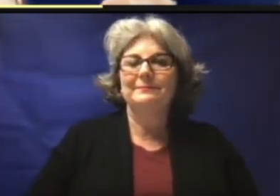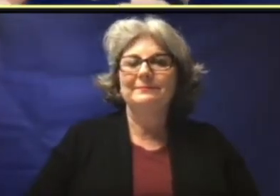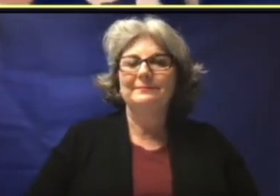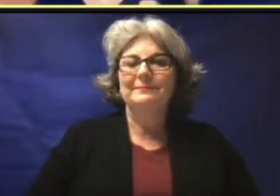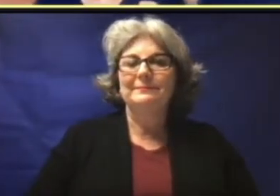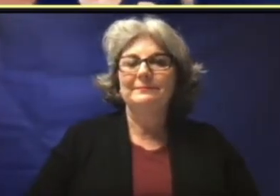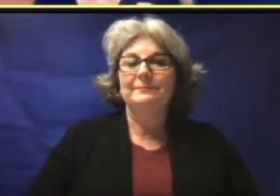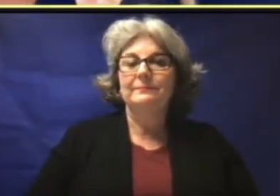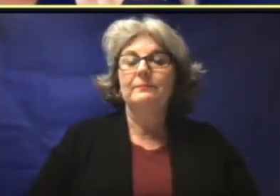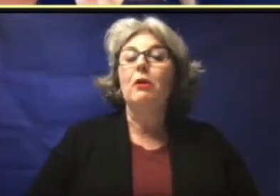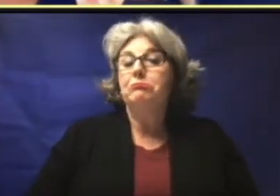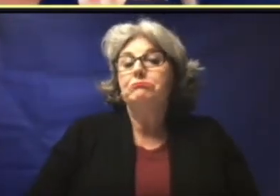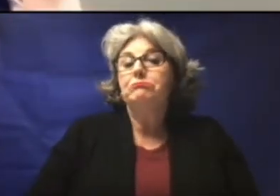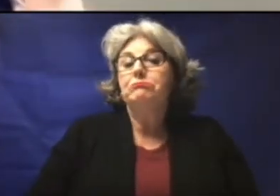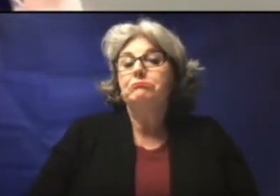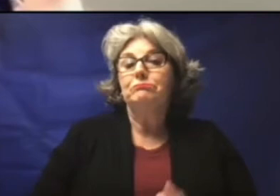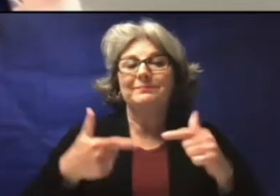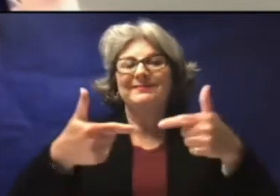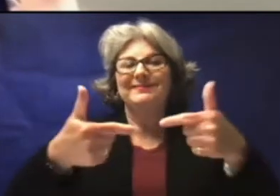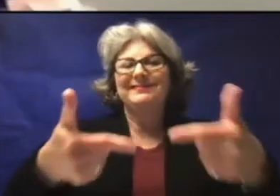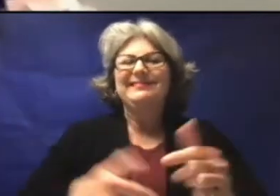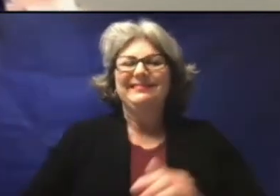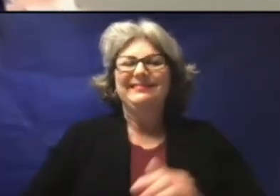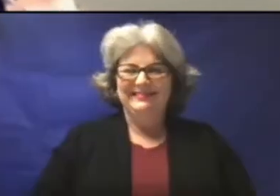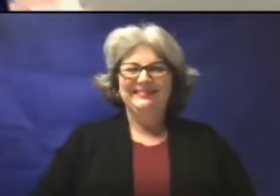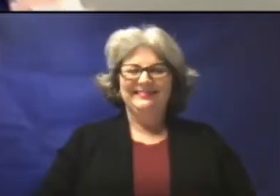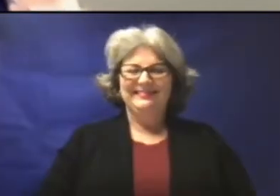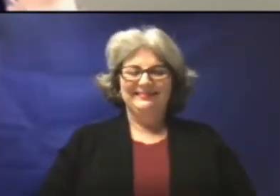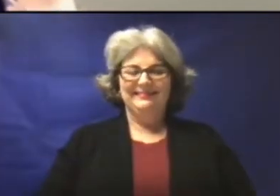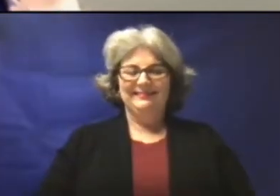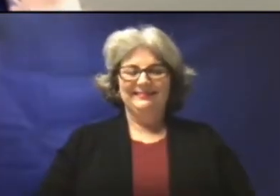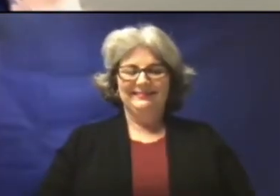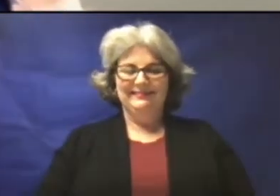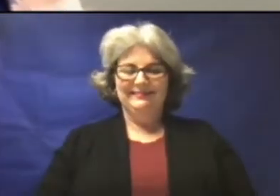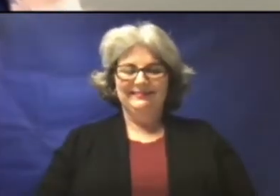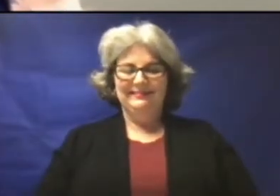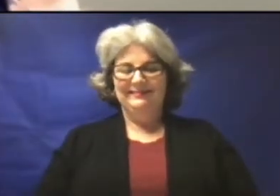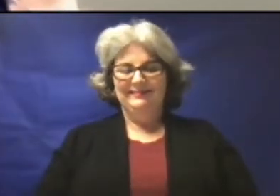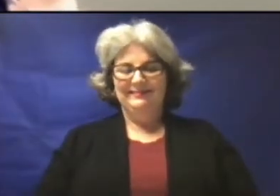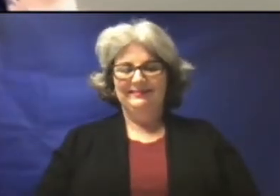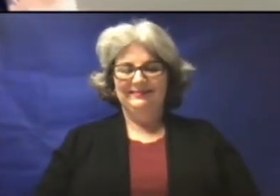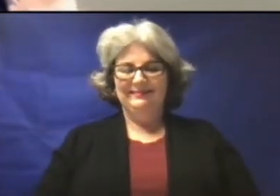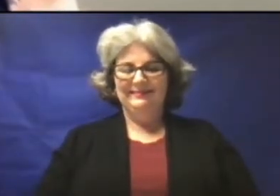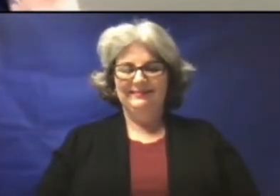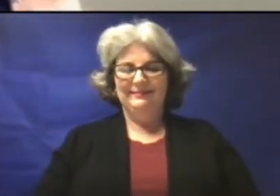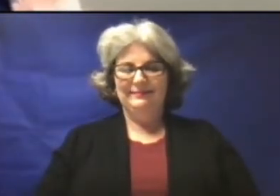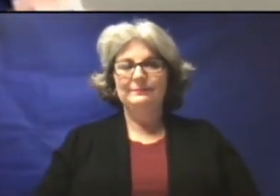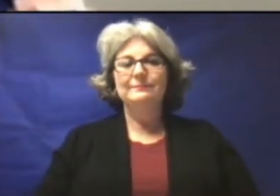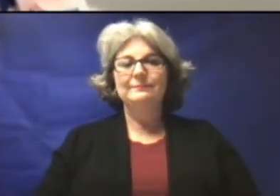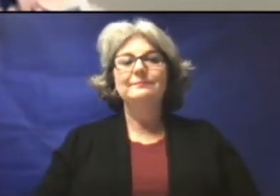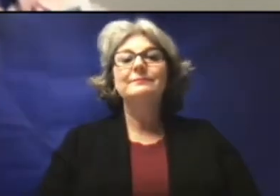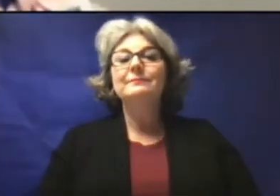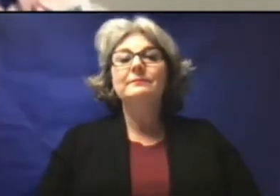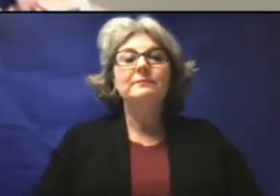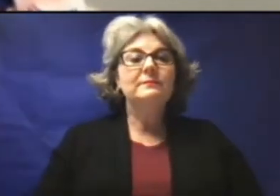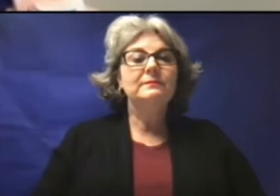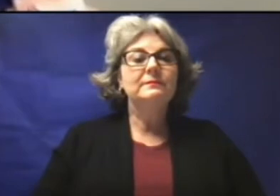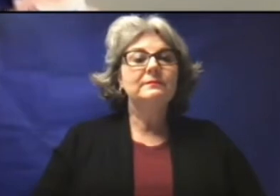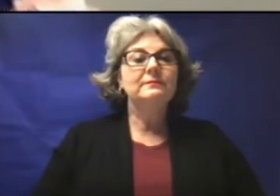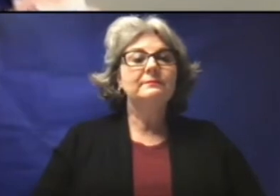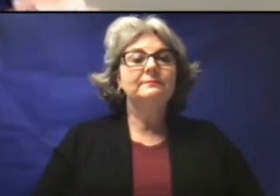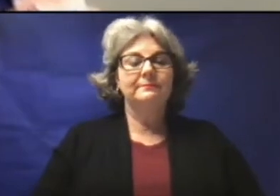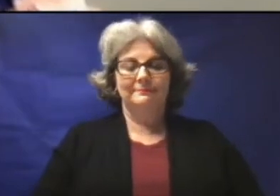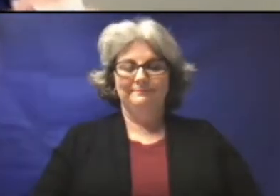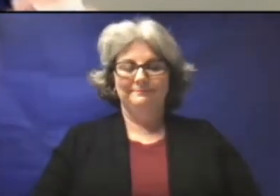Good evening, sisters in the fight for equality, justice, and really bringing this to light. I want to thank you